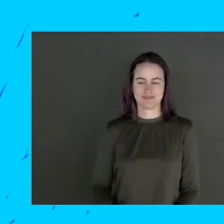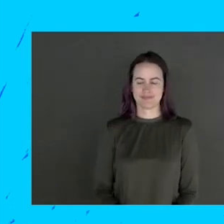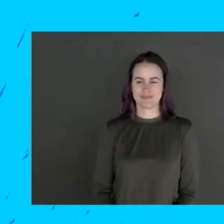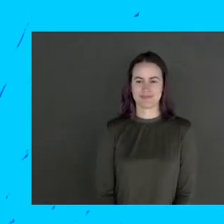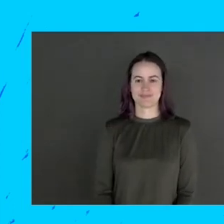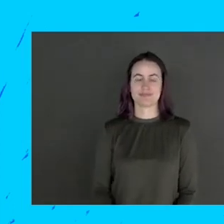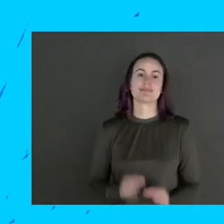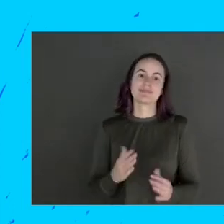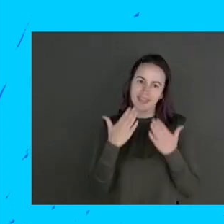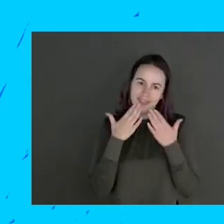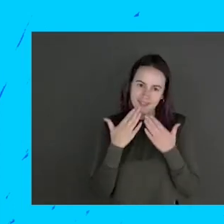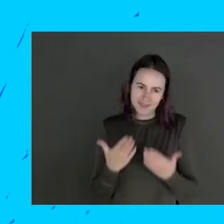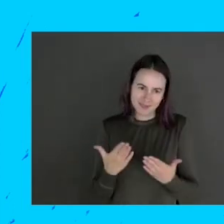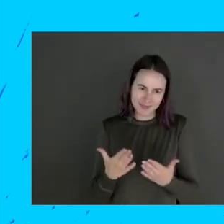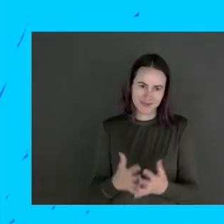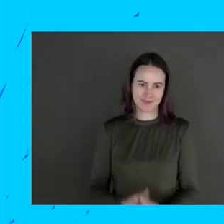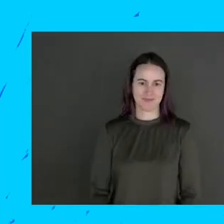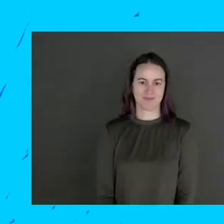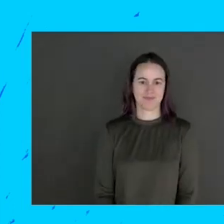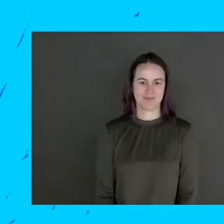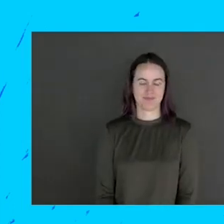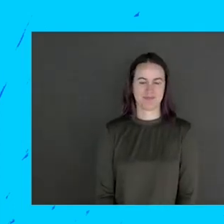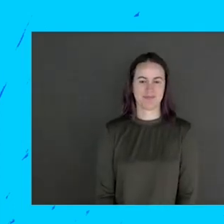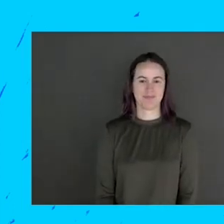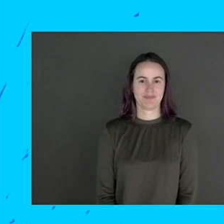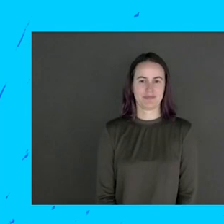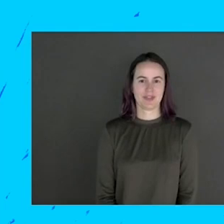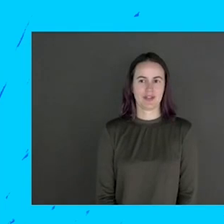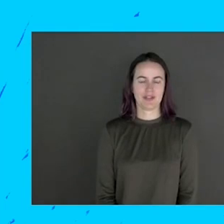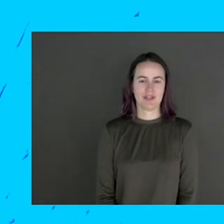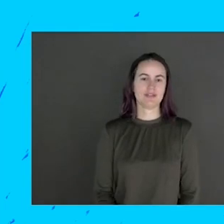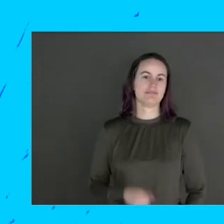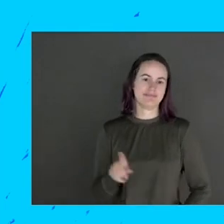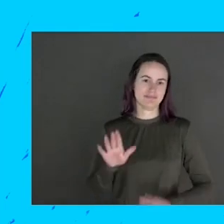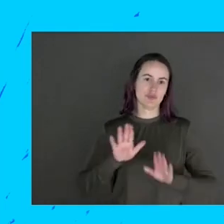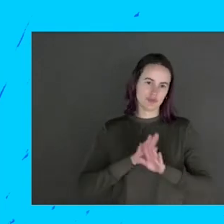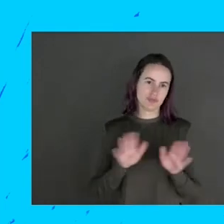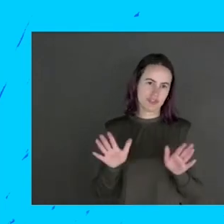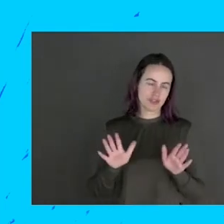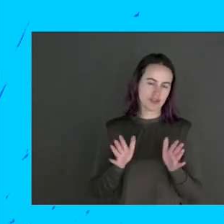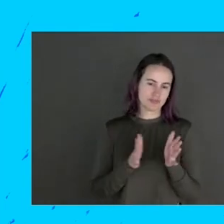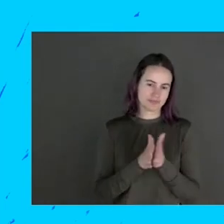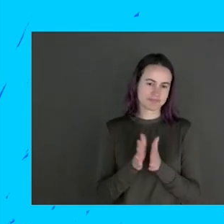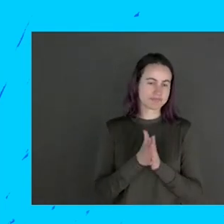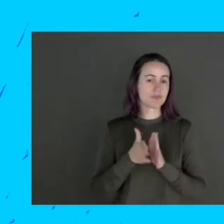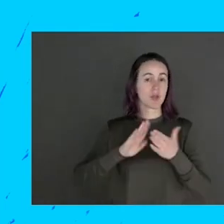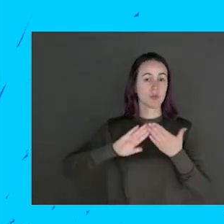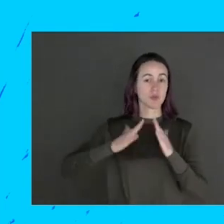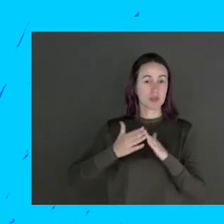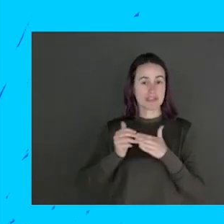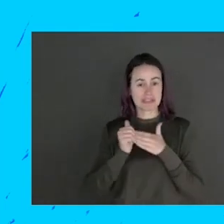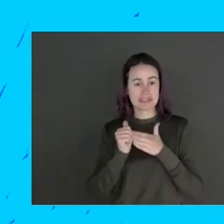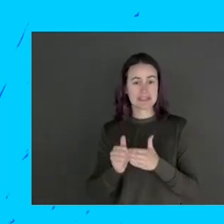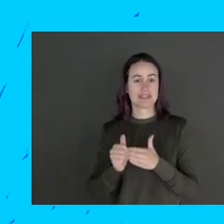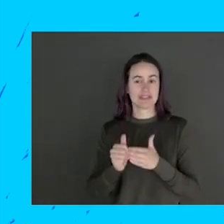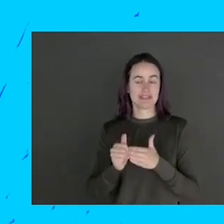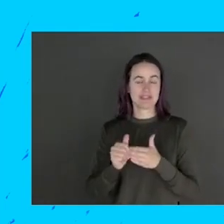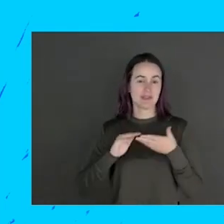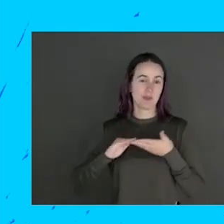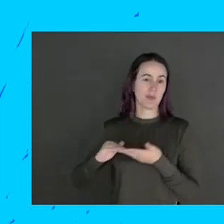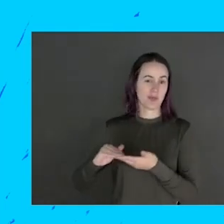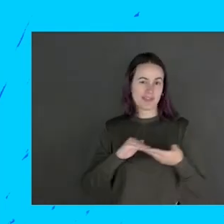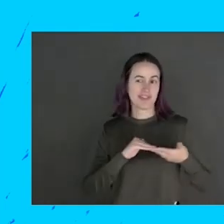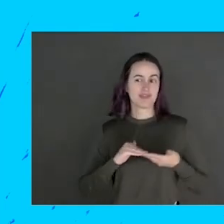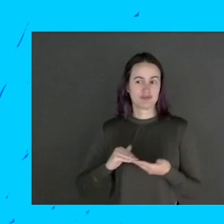Thank you so much. And like you have rightly put it, the community-led grassroots organization